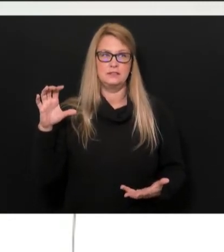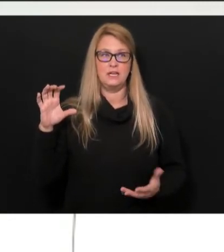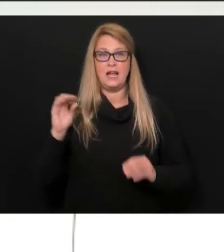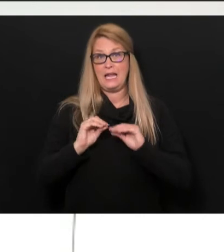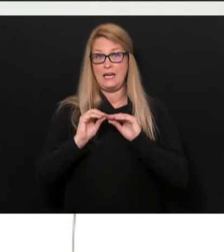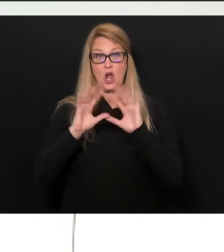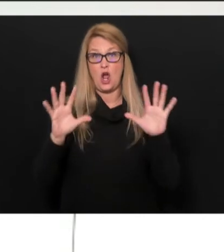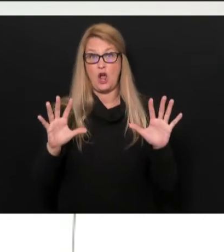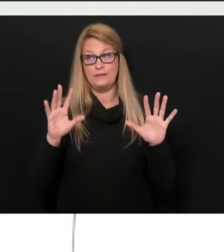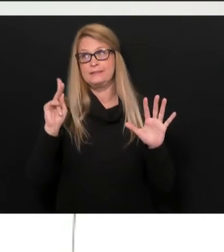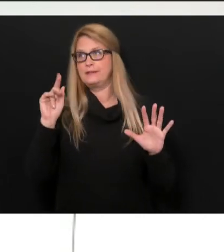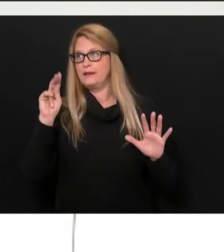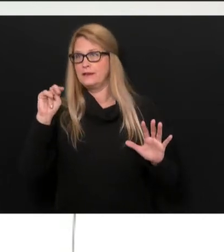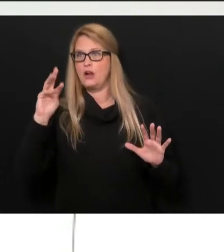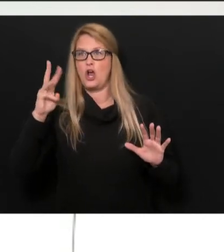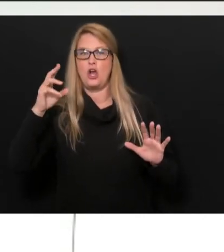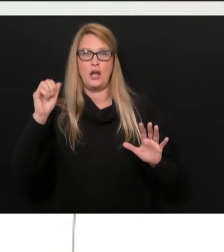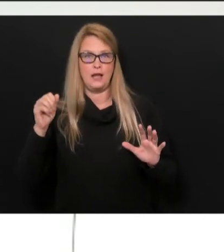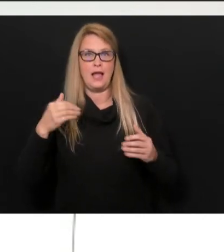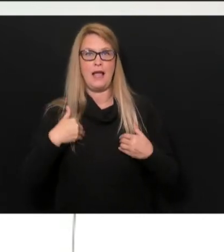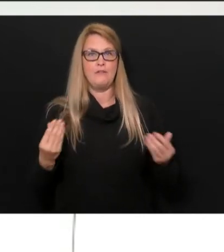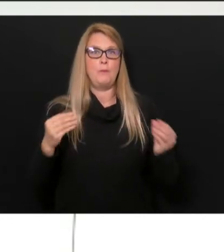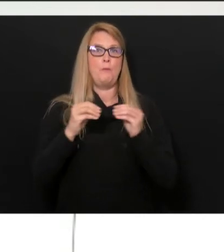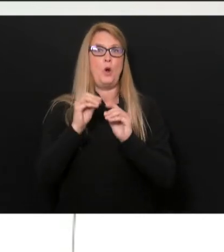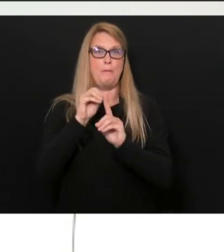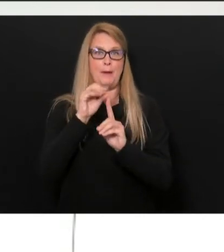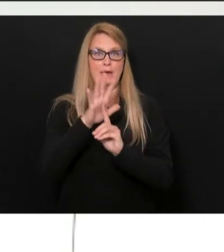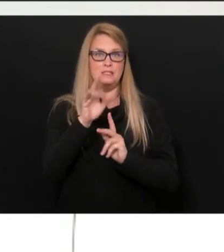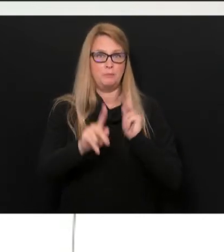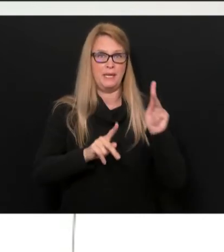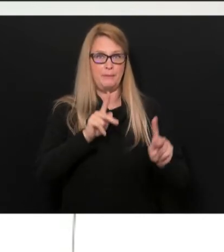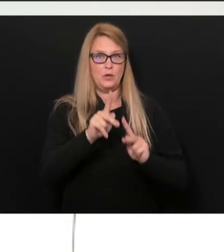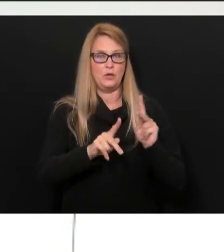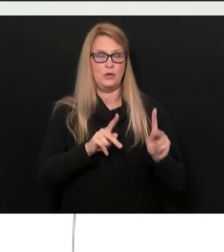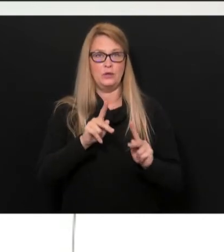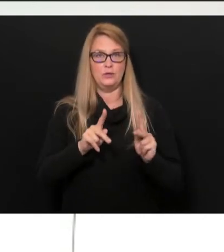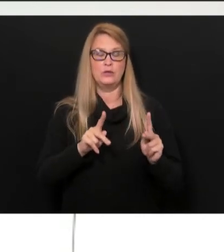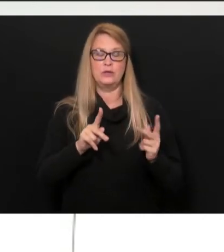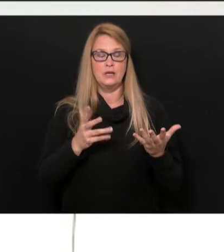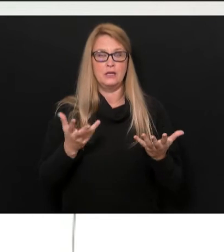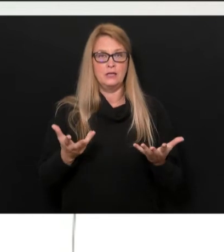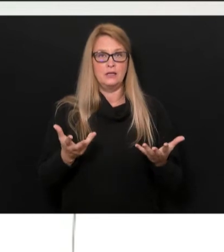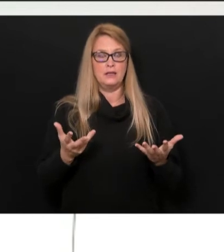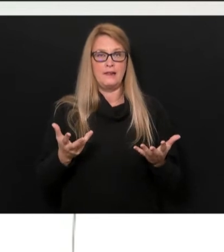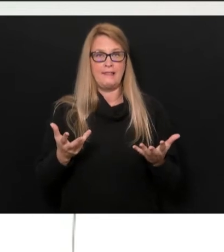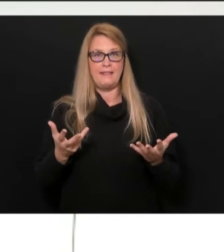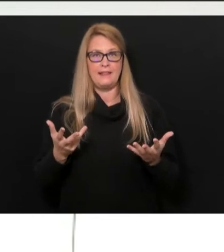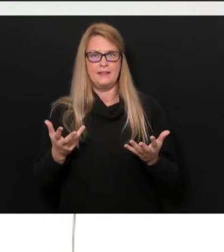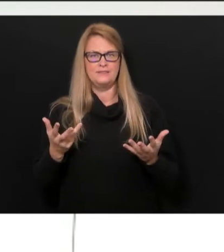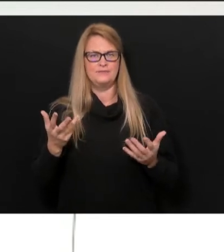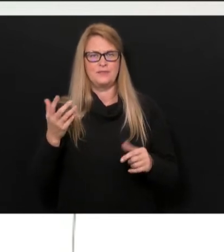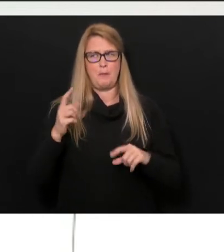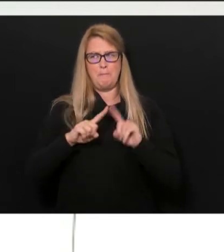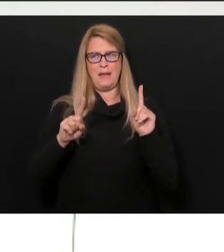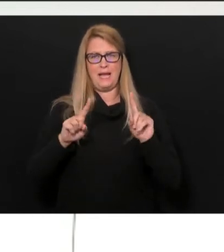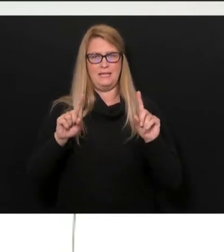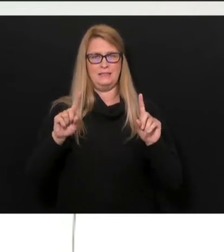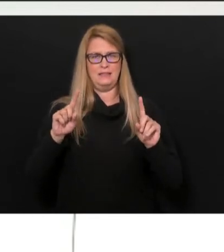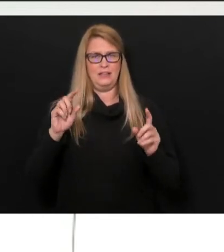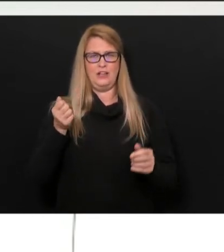Kanawha County is a larger county by population, but Monongalia and Wood County are in the top 5 counties, and they got significantly